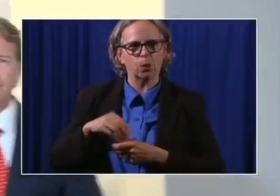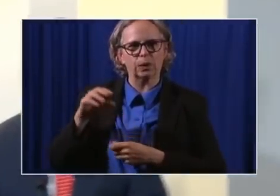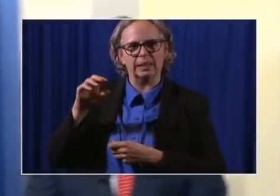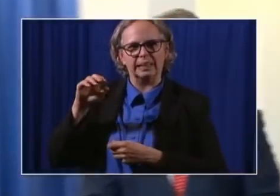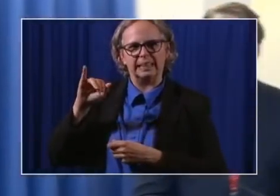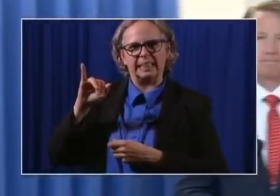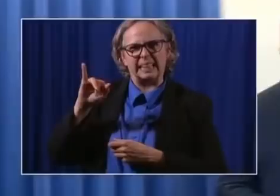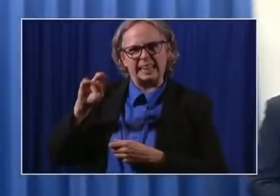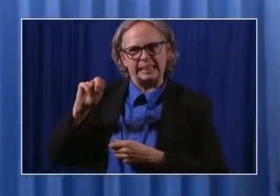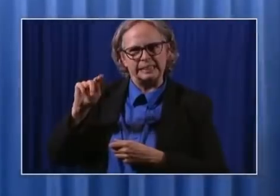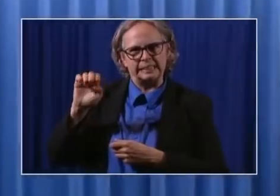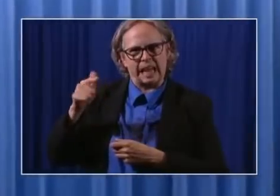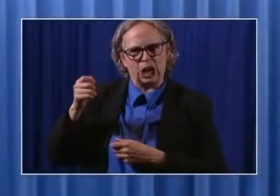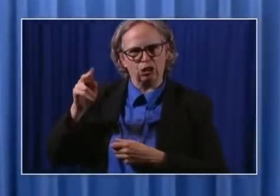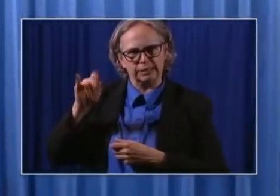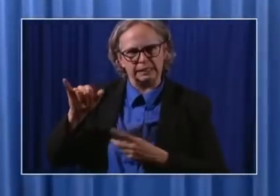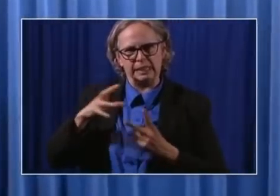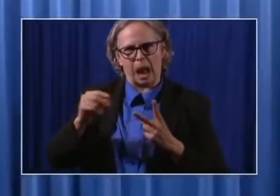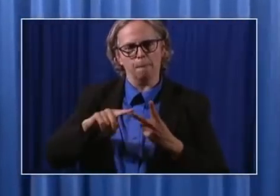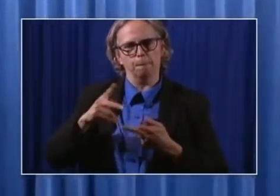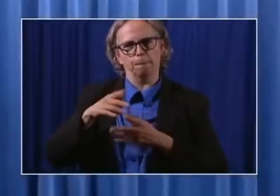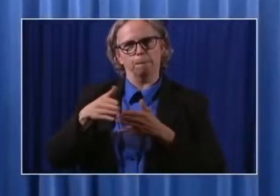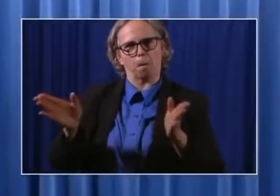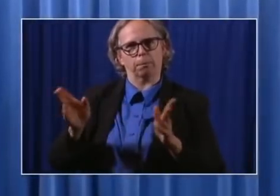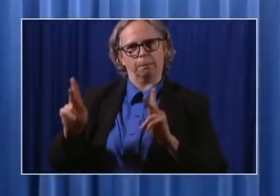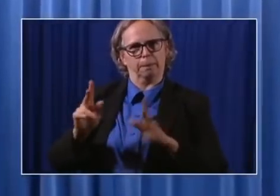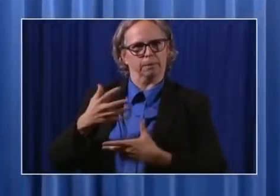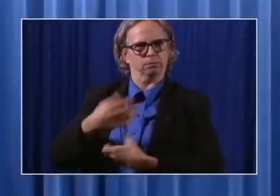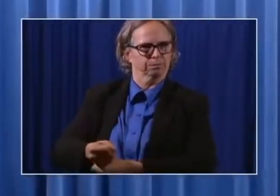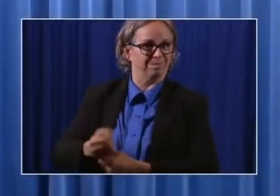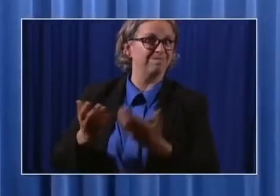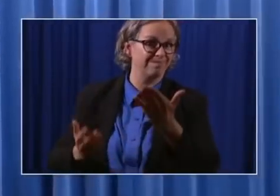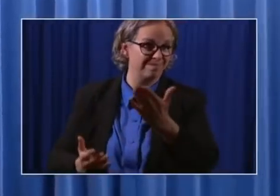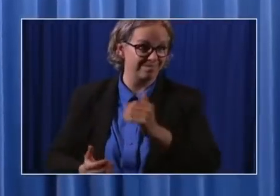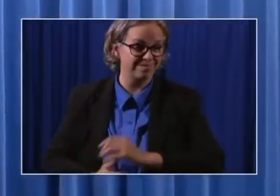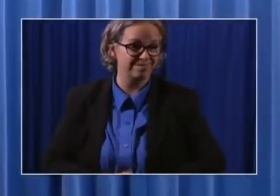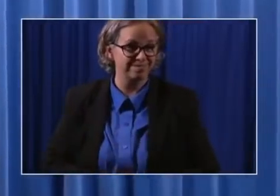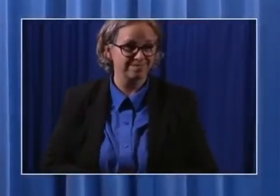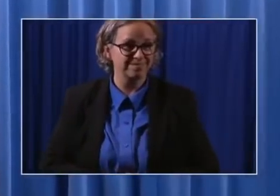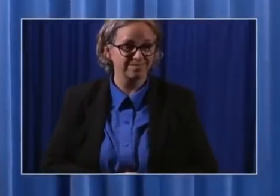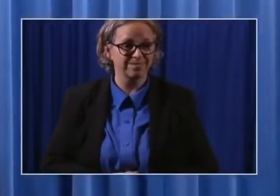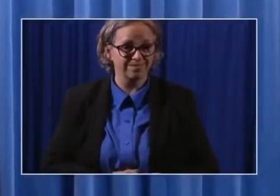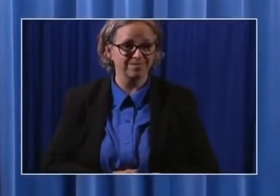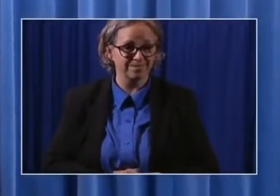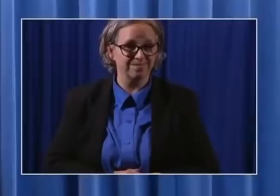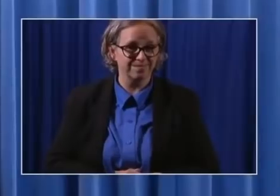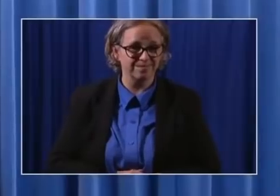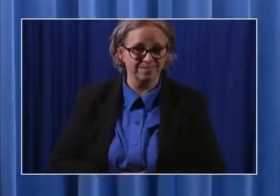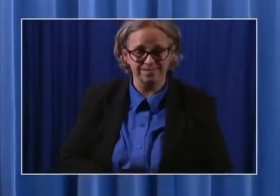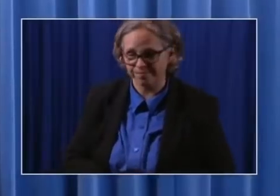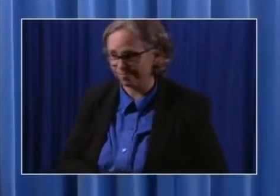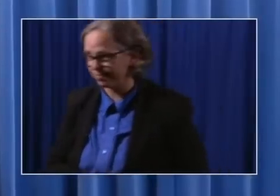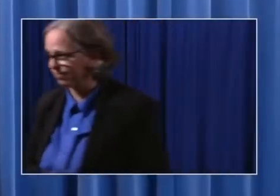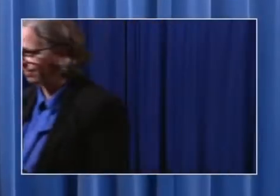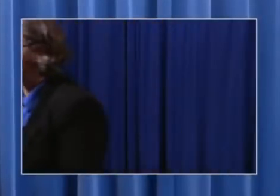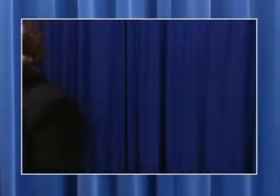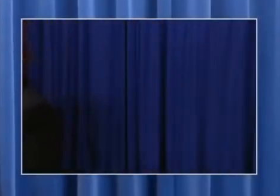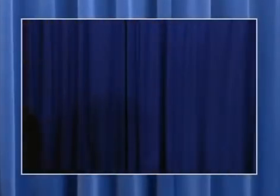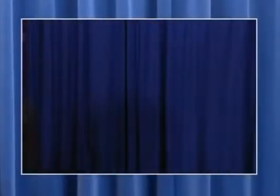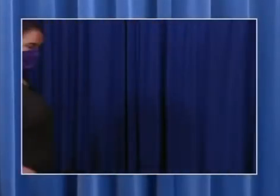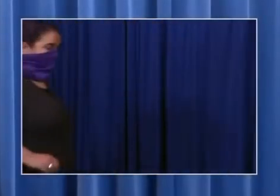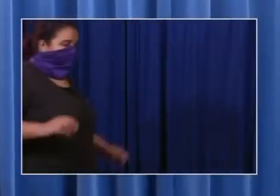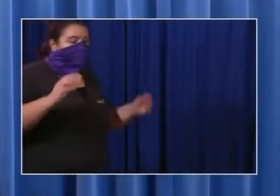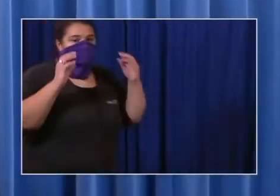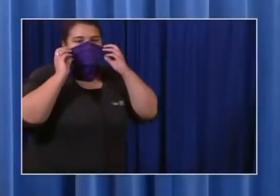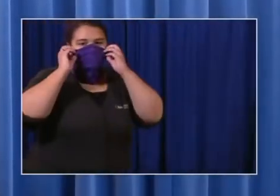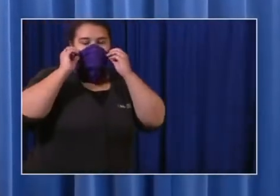Lieutenant Governor. Hi, Governor DeWine. This is Farnoosh Mary from the